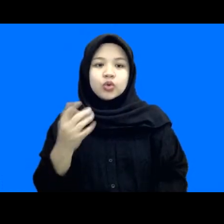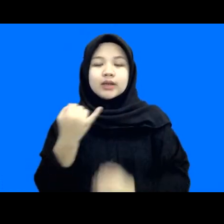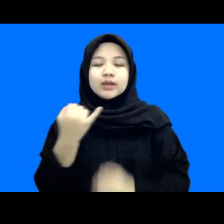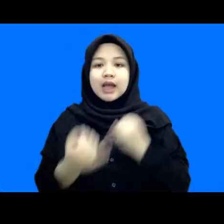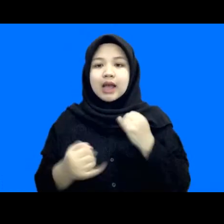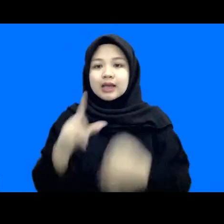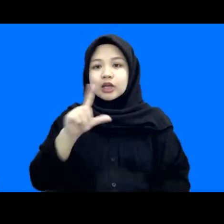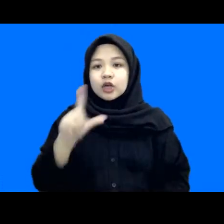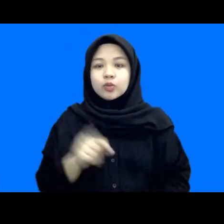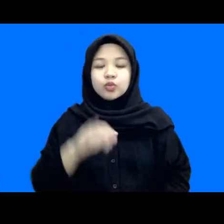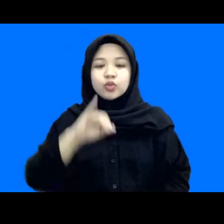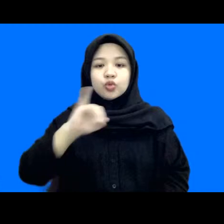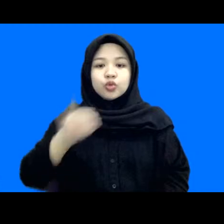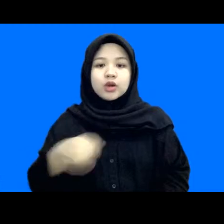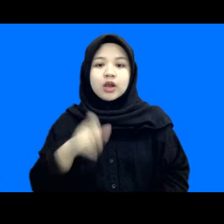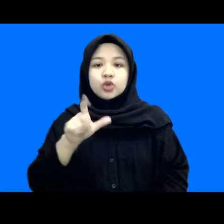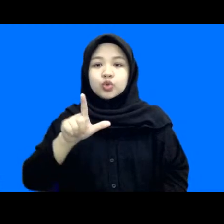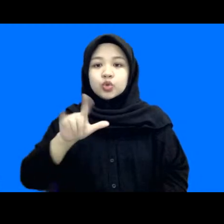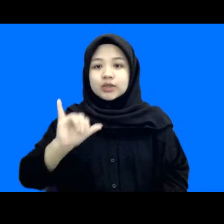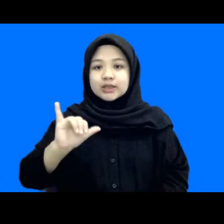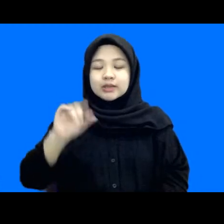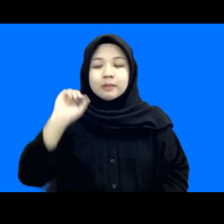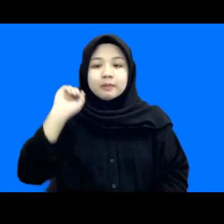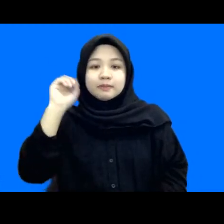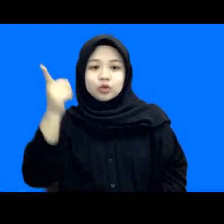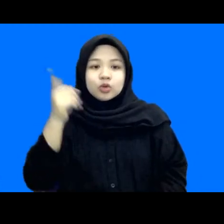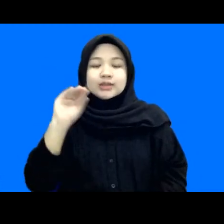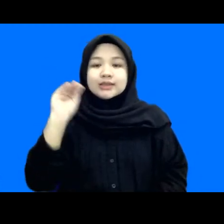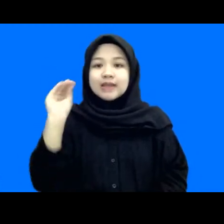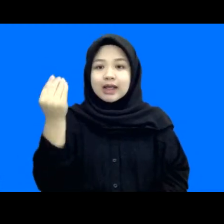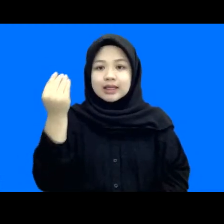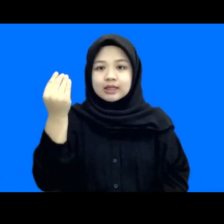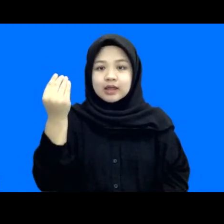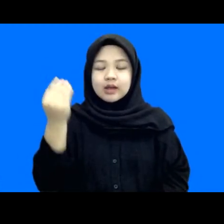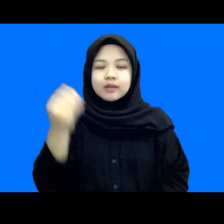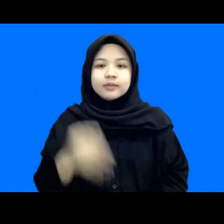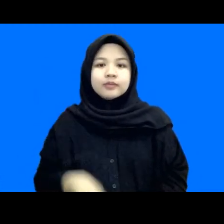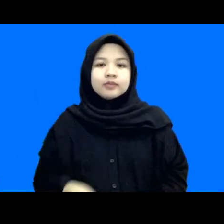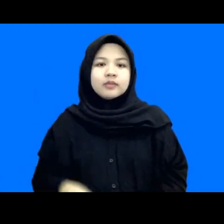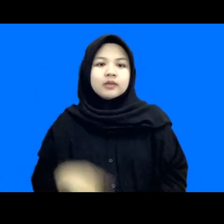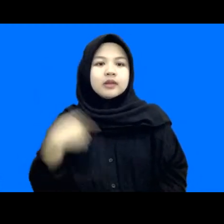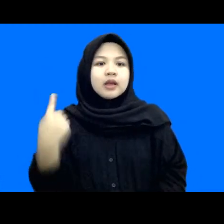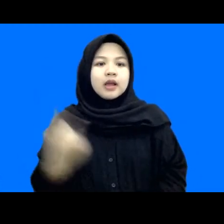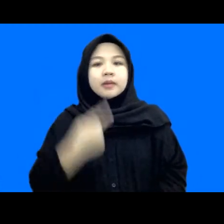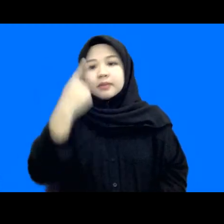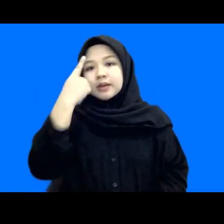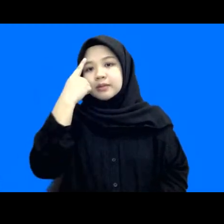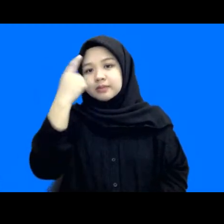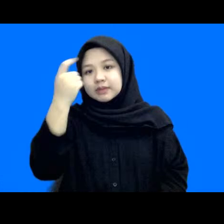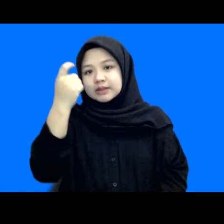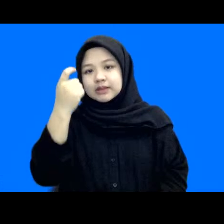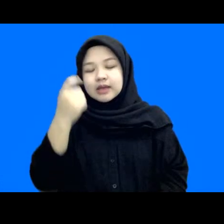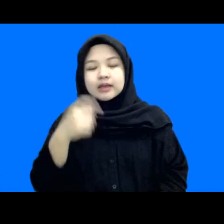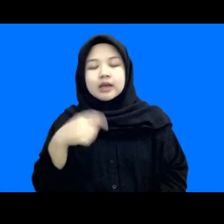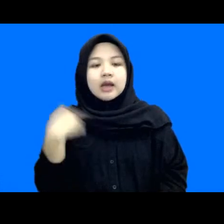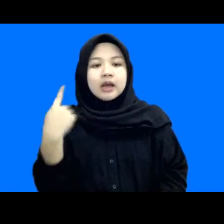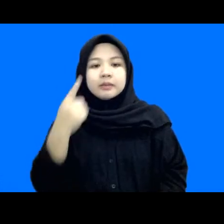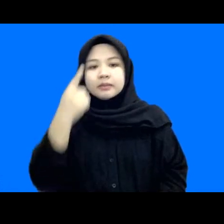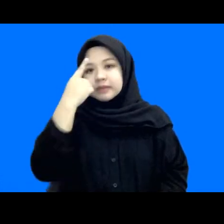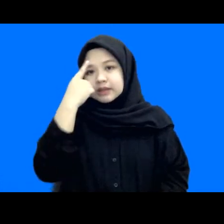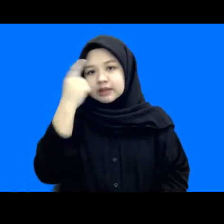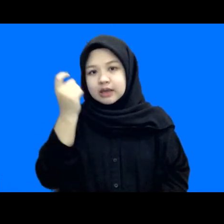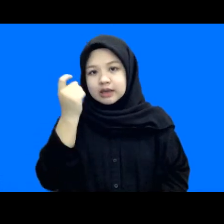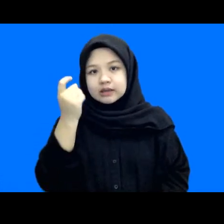Jakarta, and we quite confident that we will hosting in-person meeting.